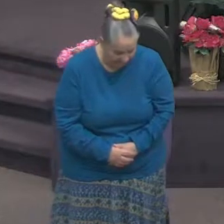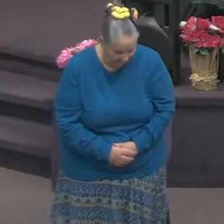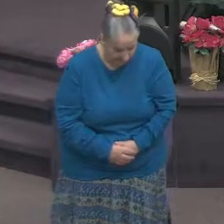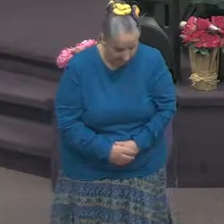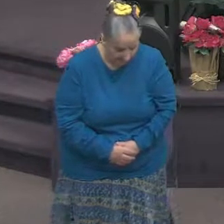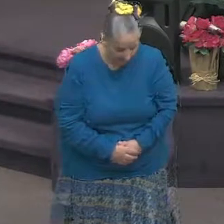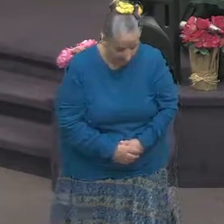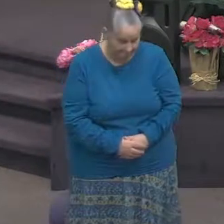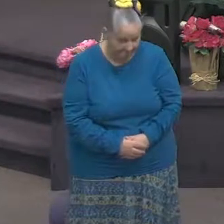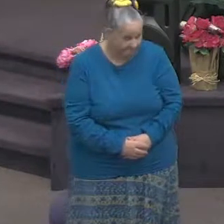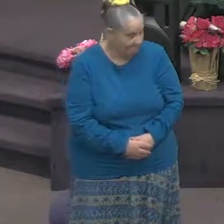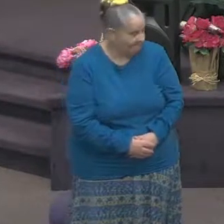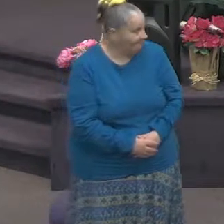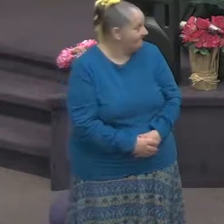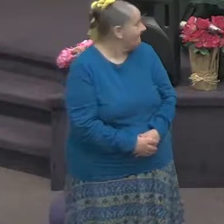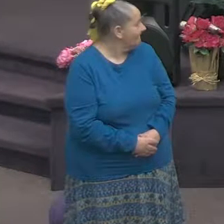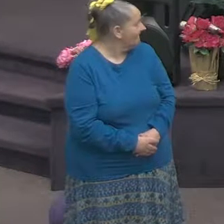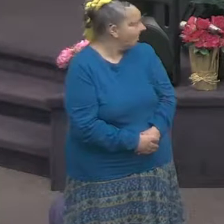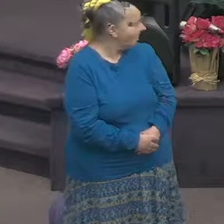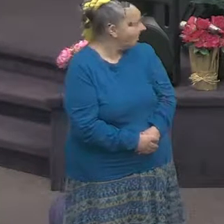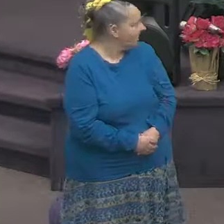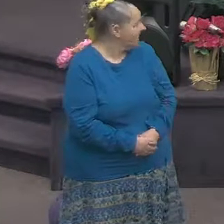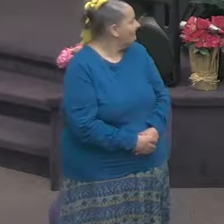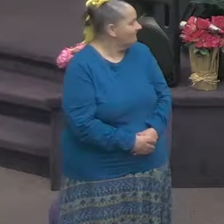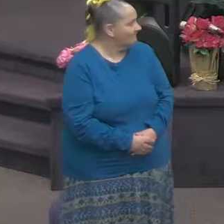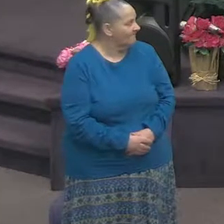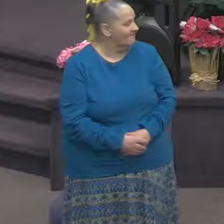He is good. He is good.